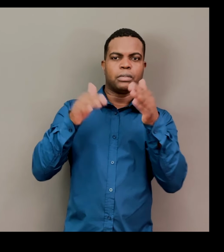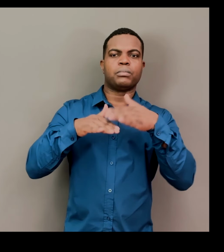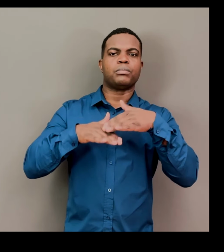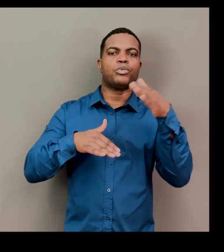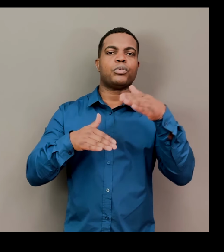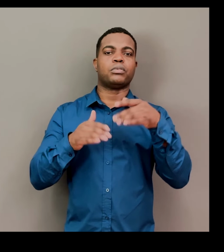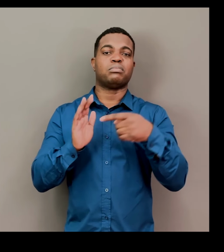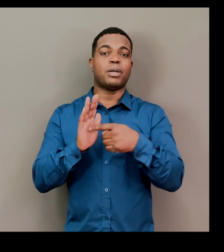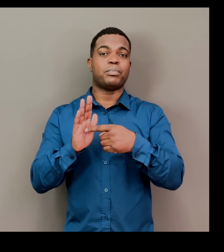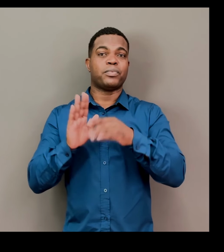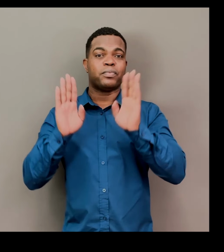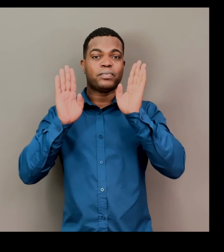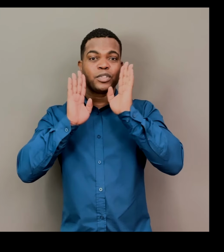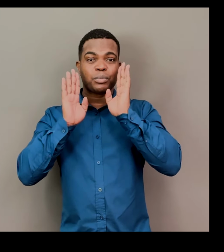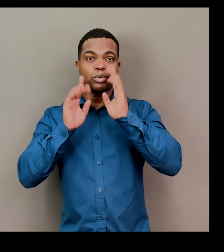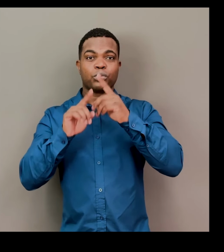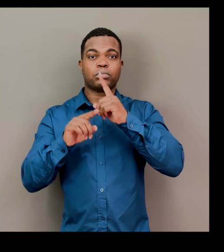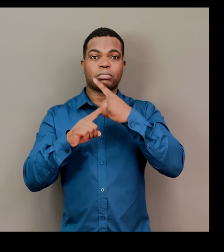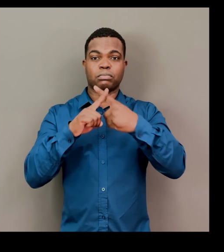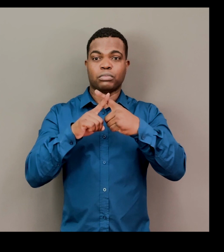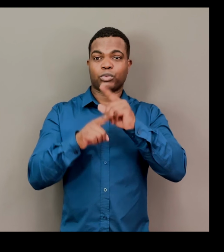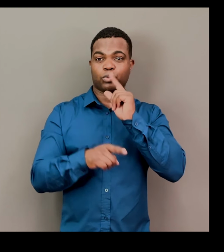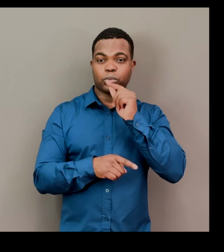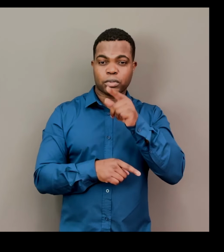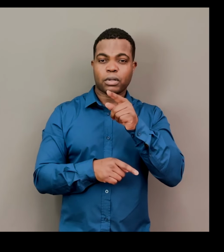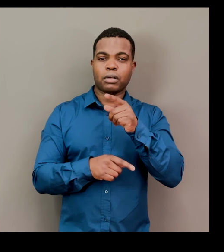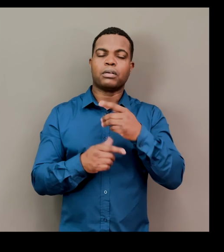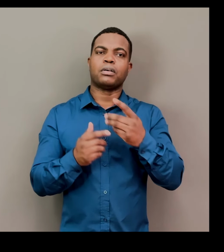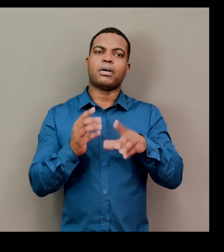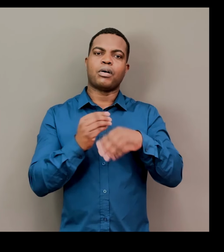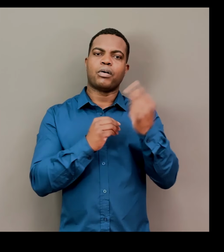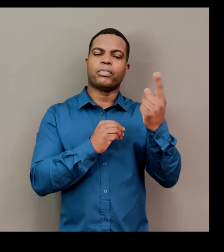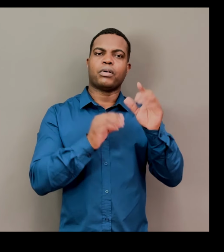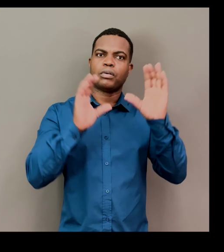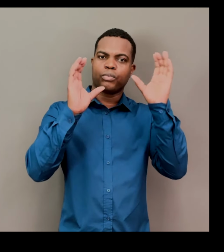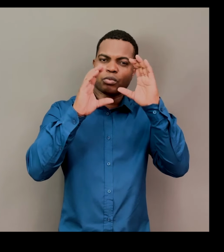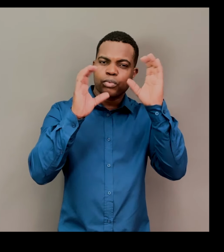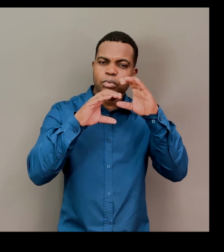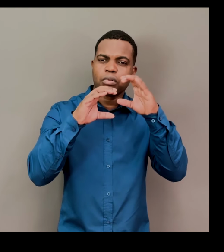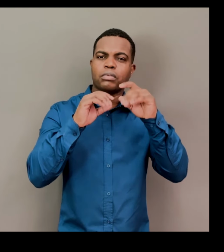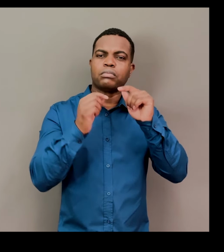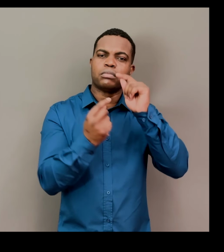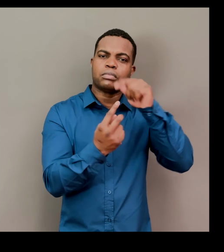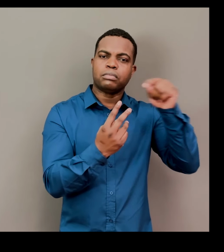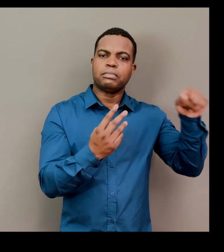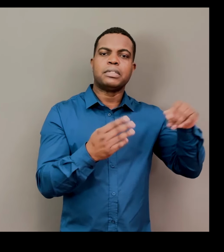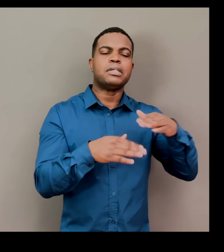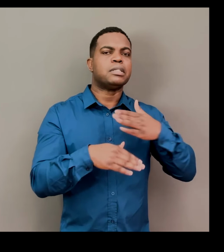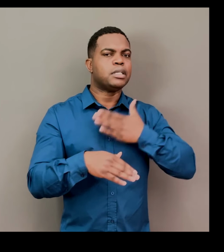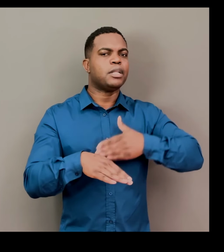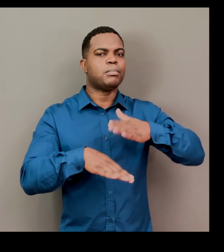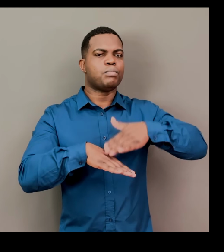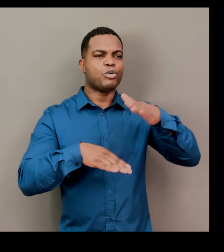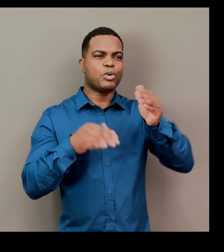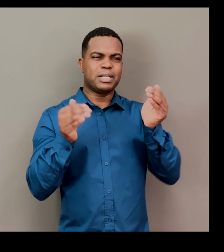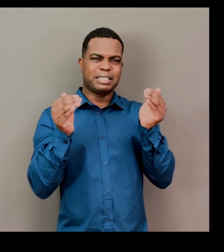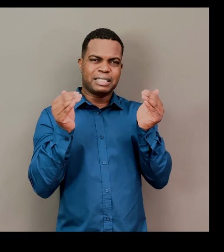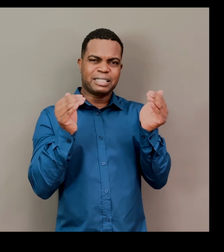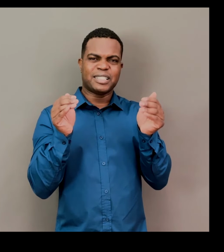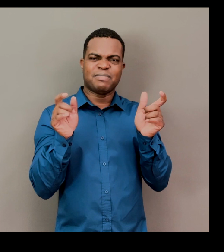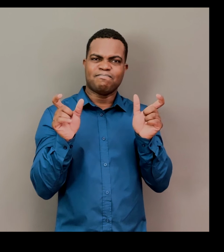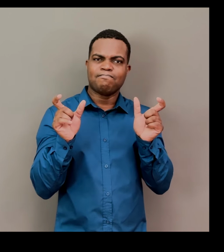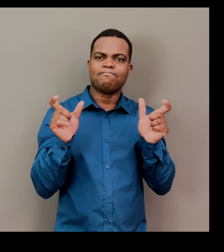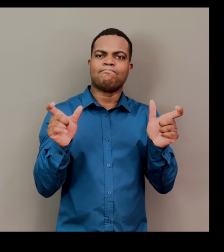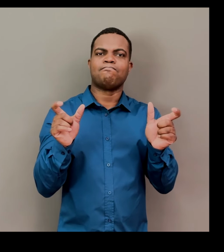media, notably on Facebook and Twitter, and web search engines such as Google, need to become more effective